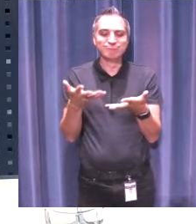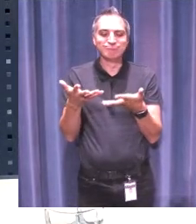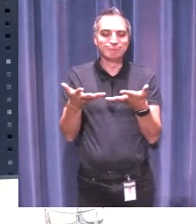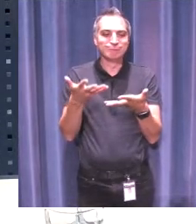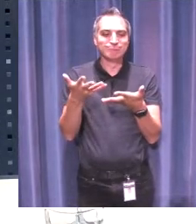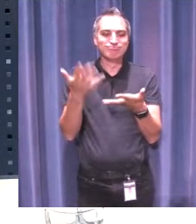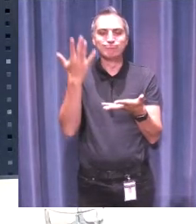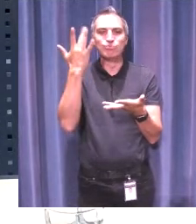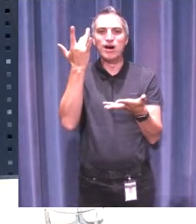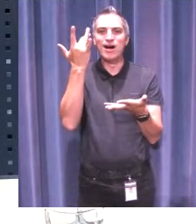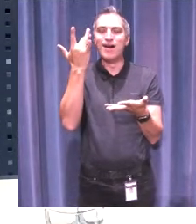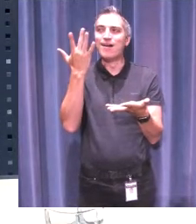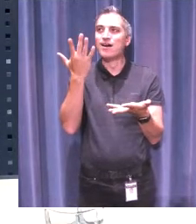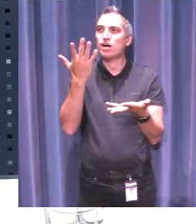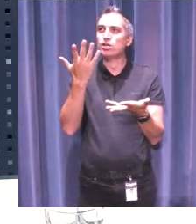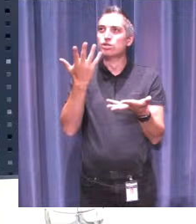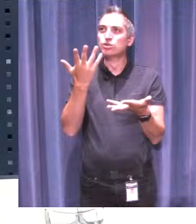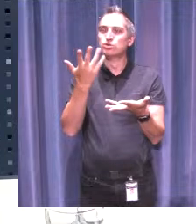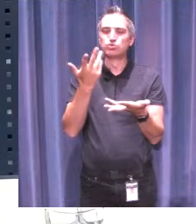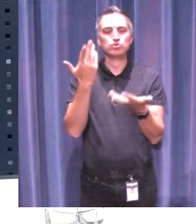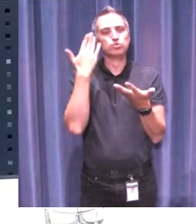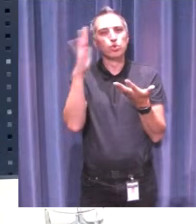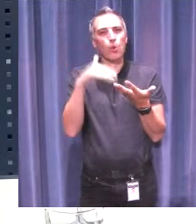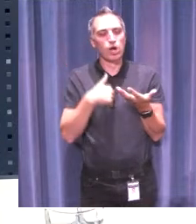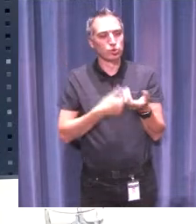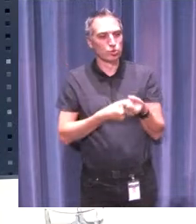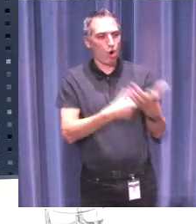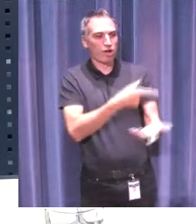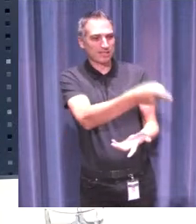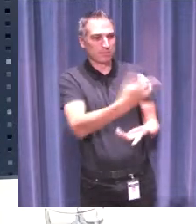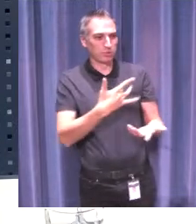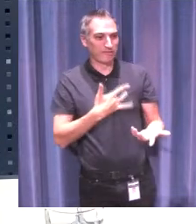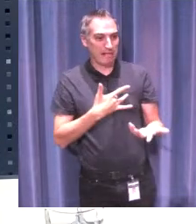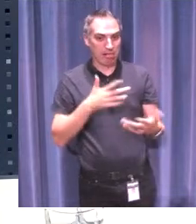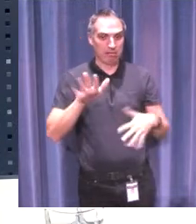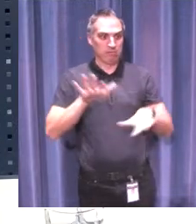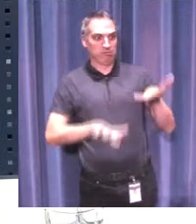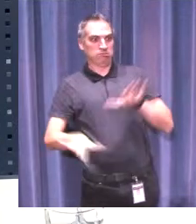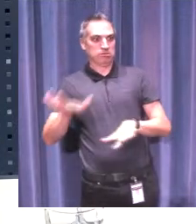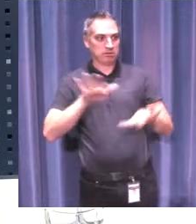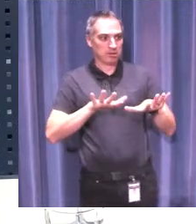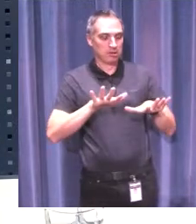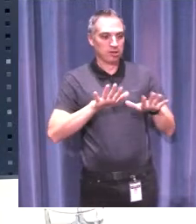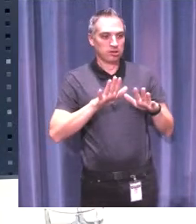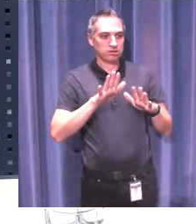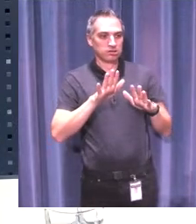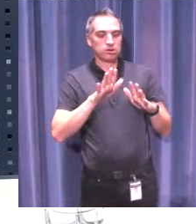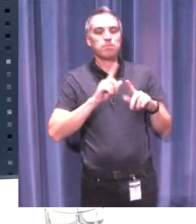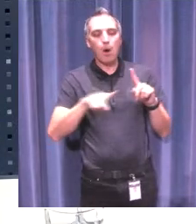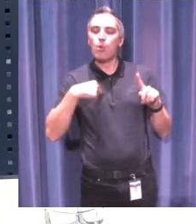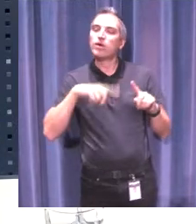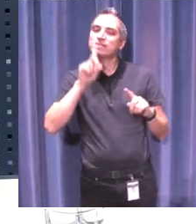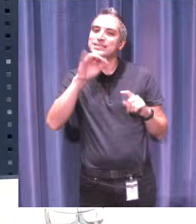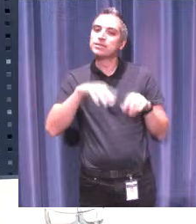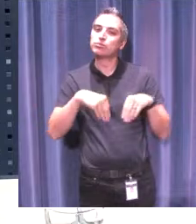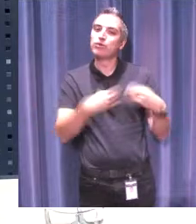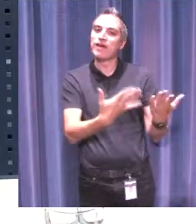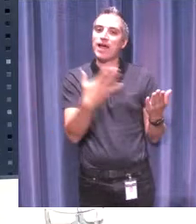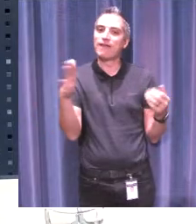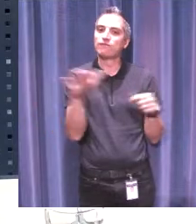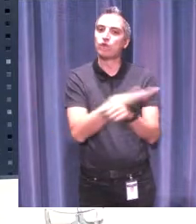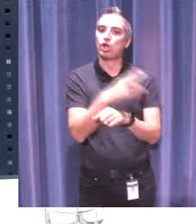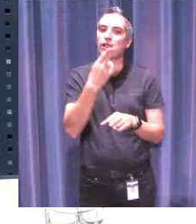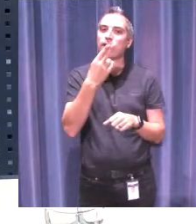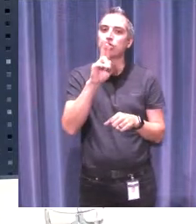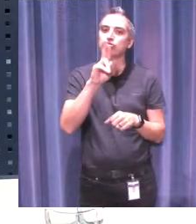create uncertainty for a person, but we did provide him with full HR support to find something that